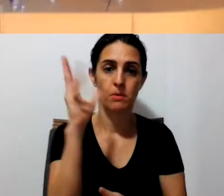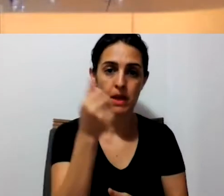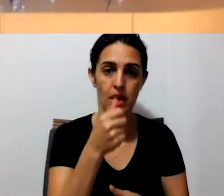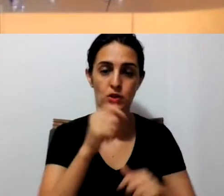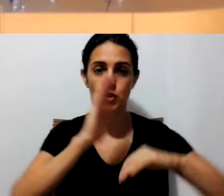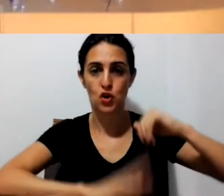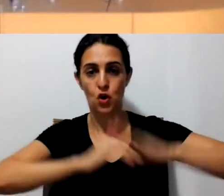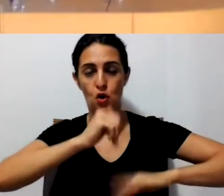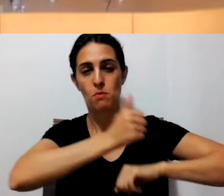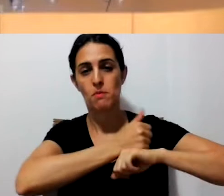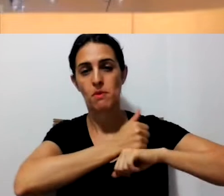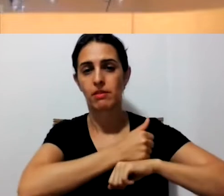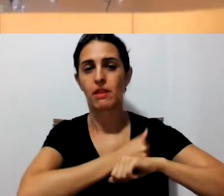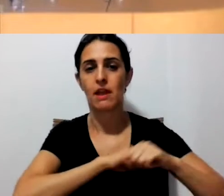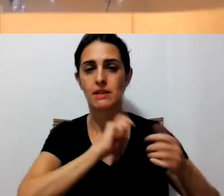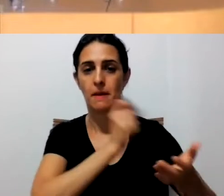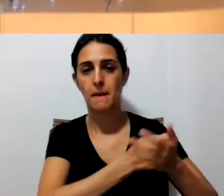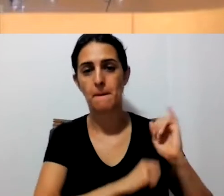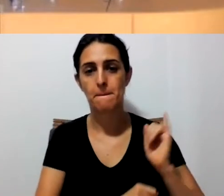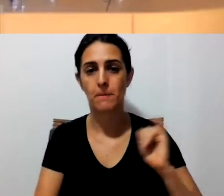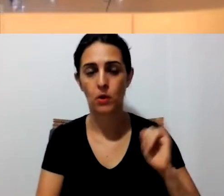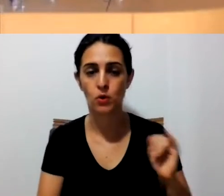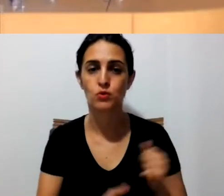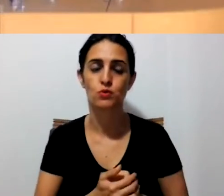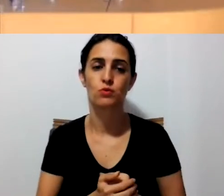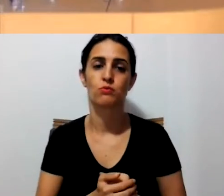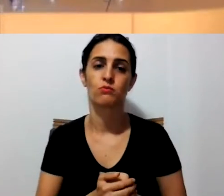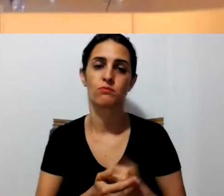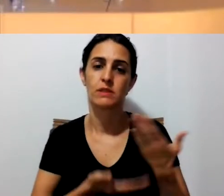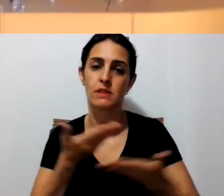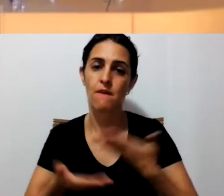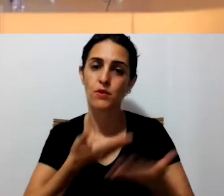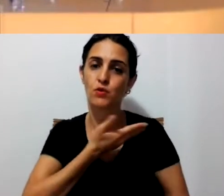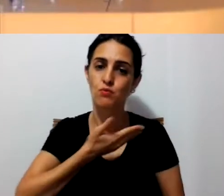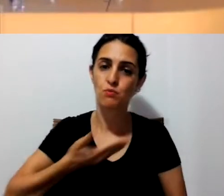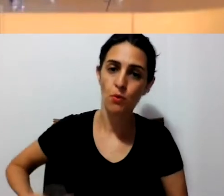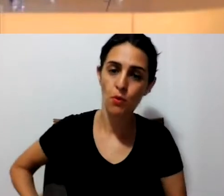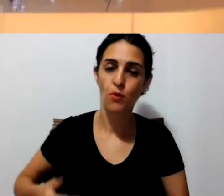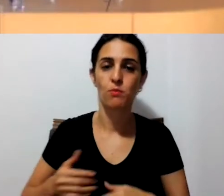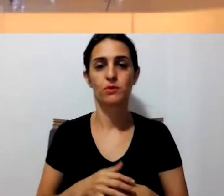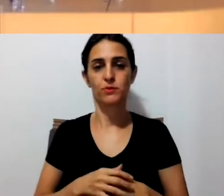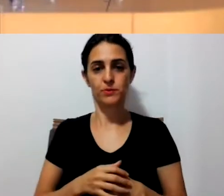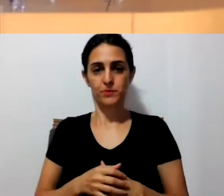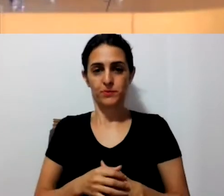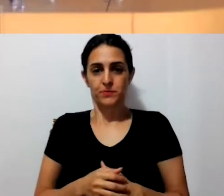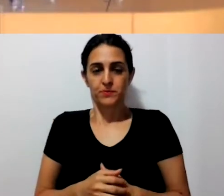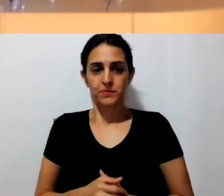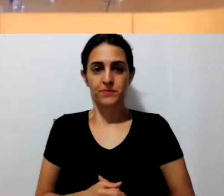Croatia. And all these countries are currently now under consideration. We develop a roadmap, and